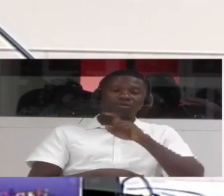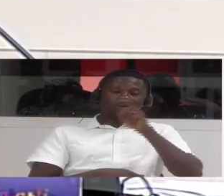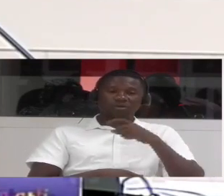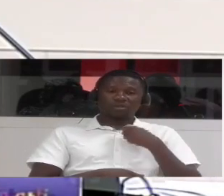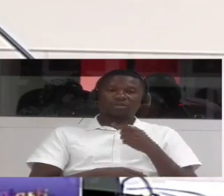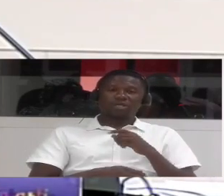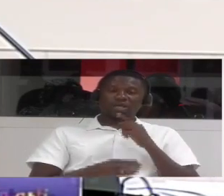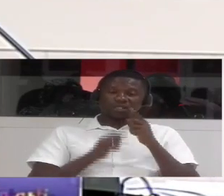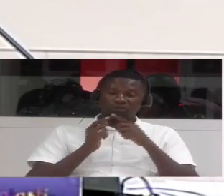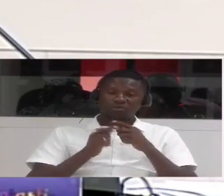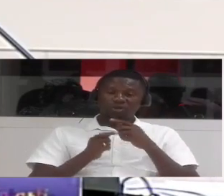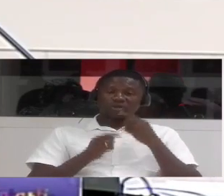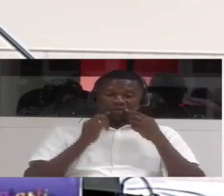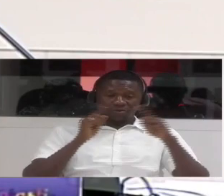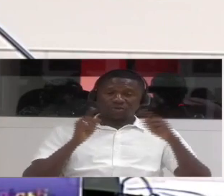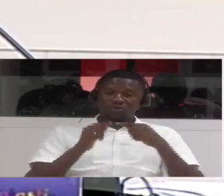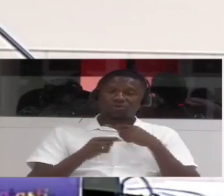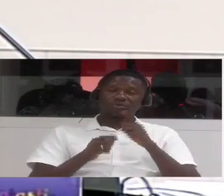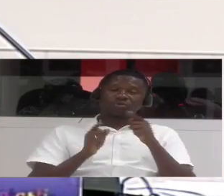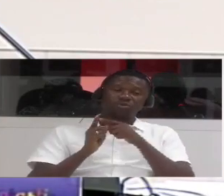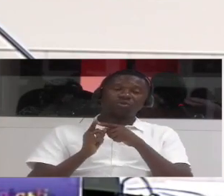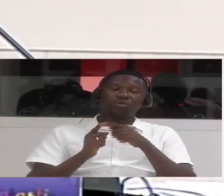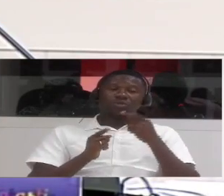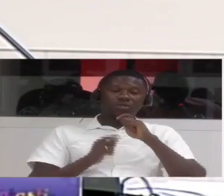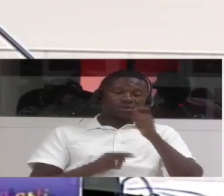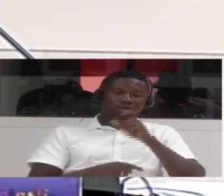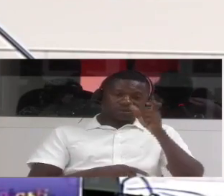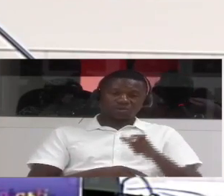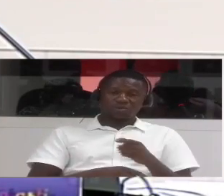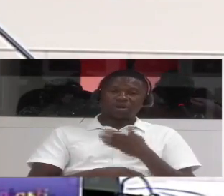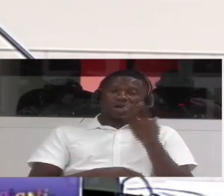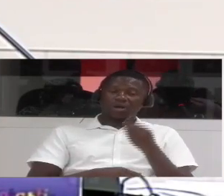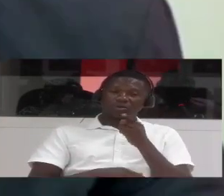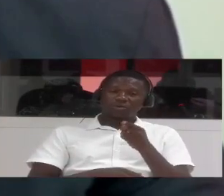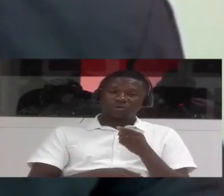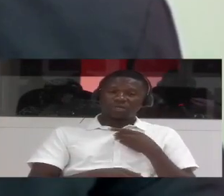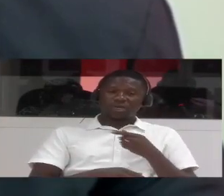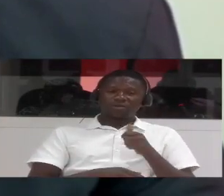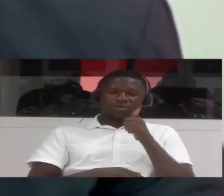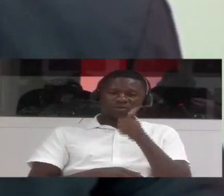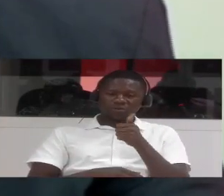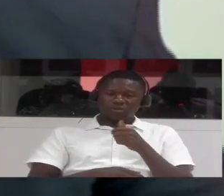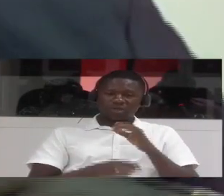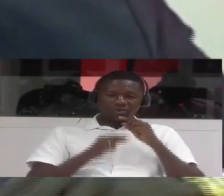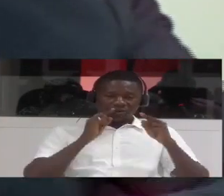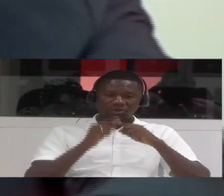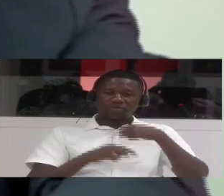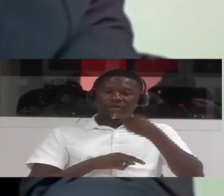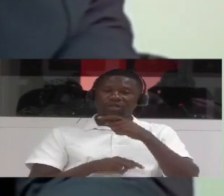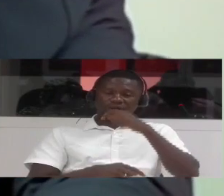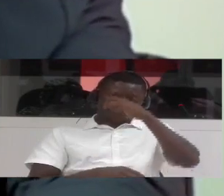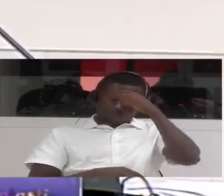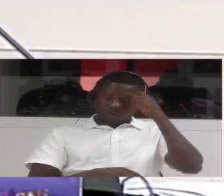were the restrictions that were placed on journalists to access relevant information for their work?